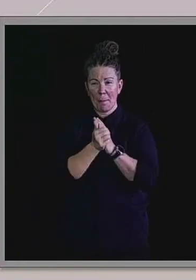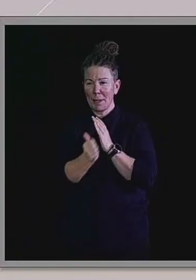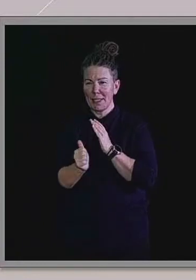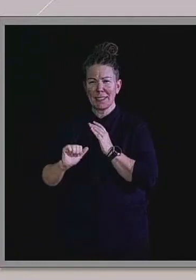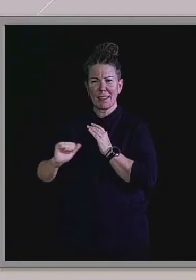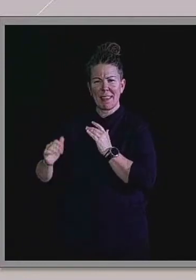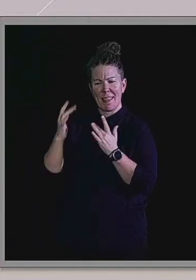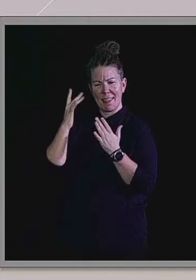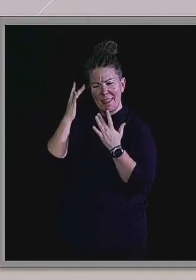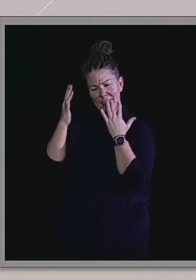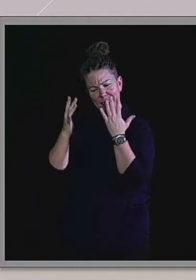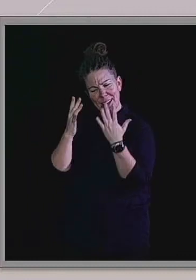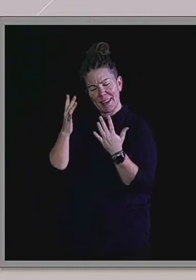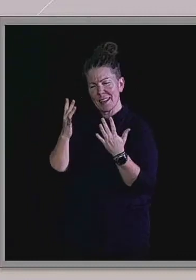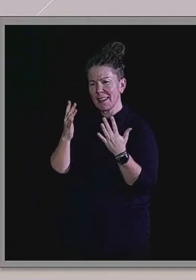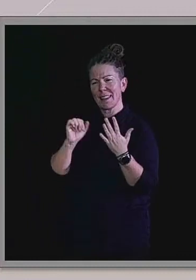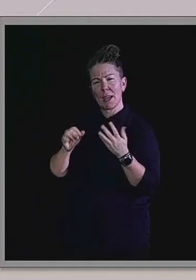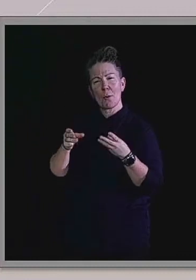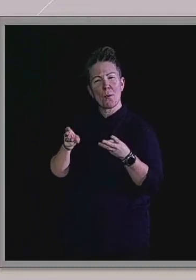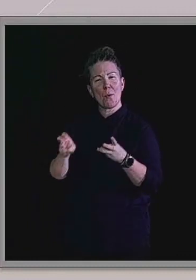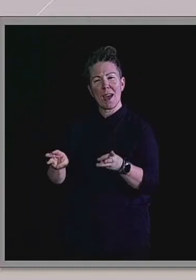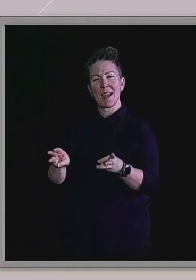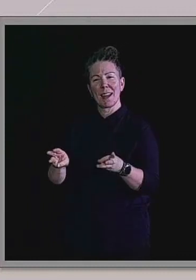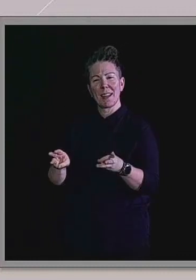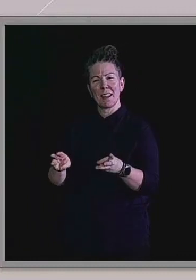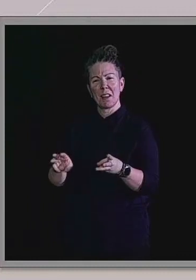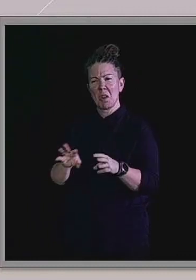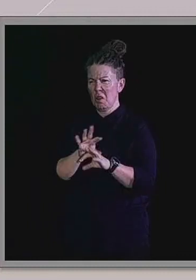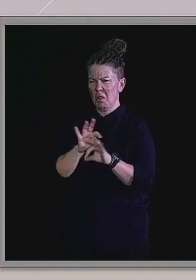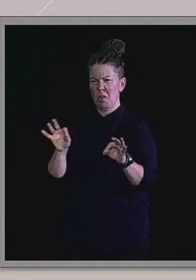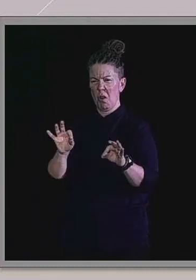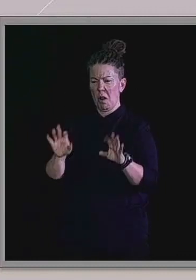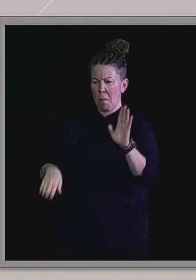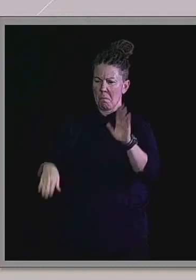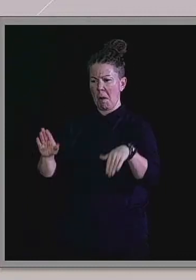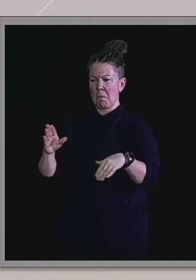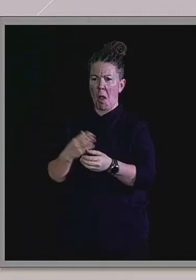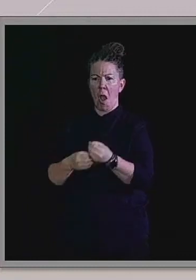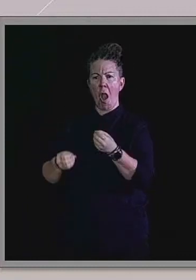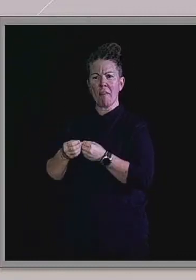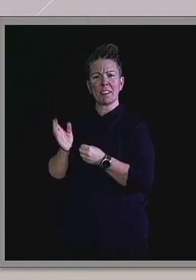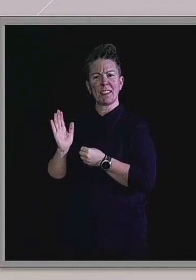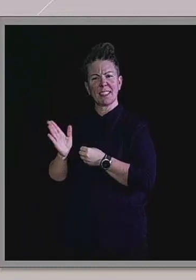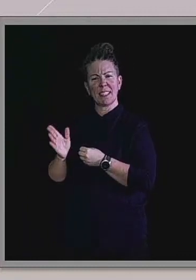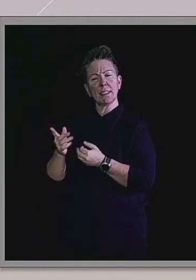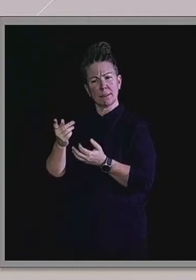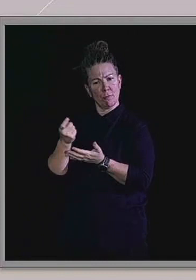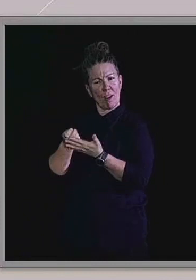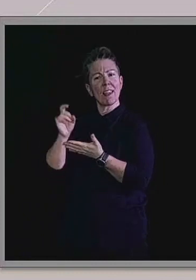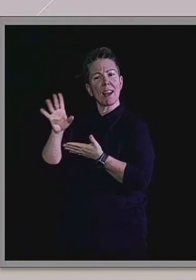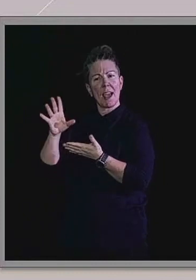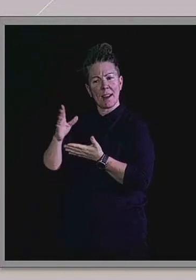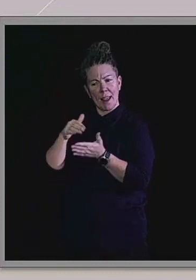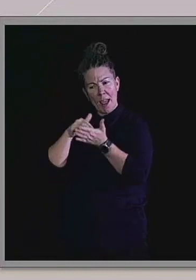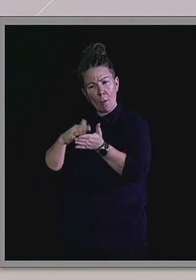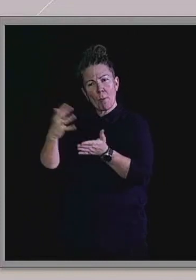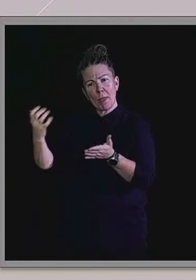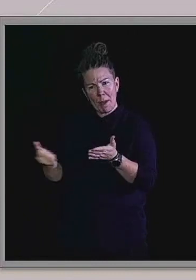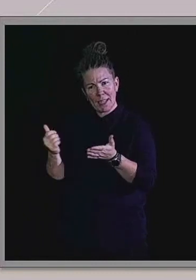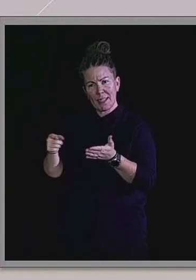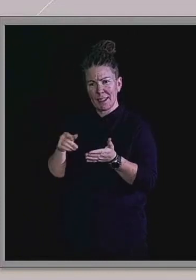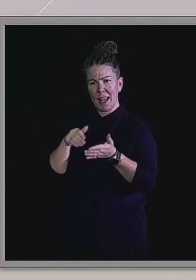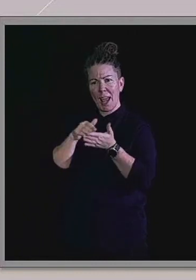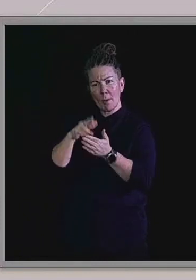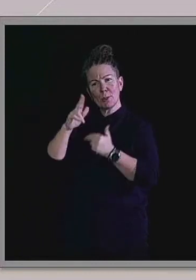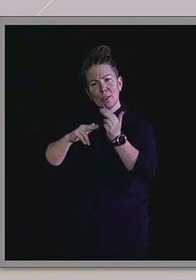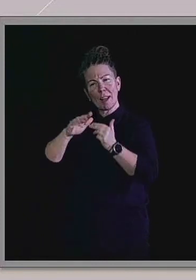thinking, the Yindjibarndi thinking as well, to say, no, we're not going to just have the flash office, we'll actually bring money in and help to continue to develop